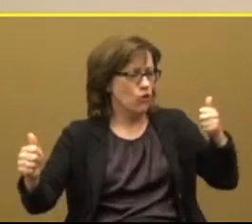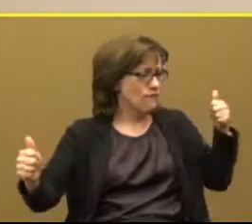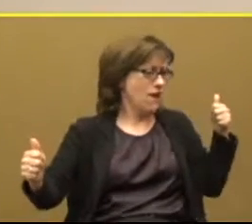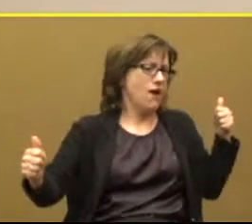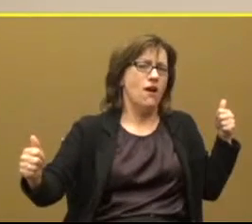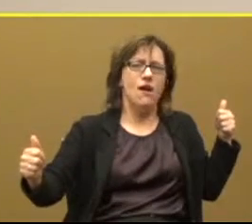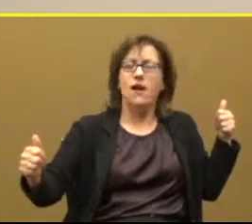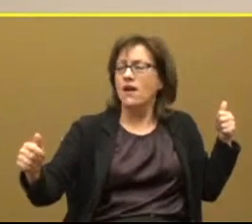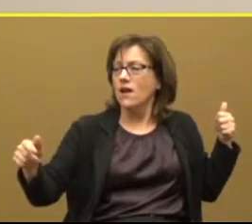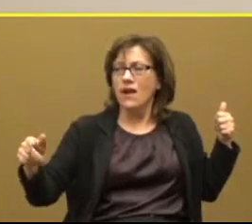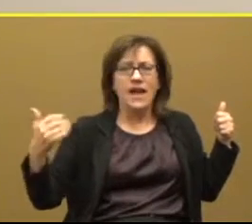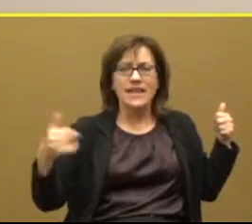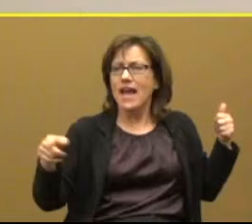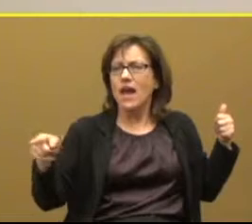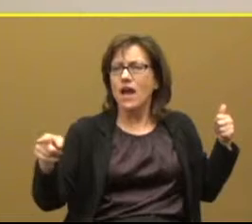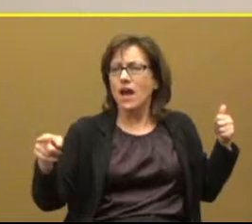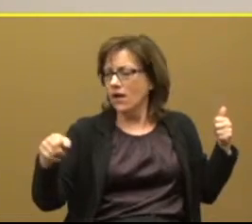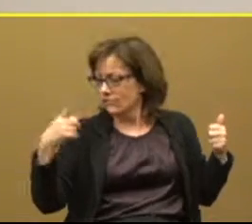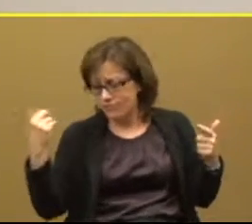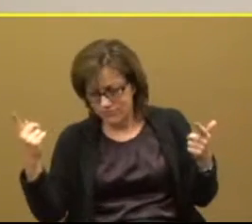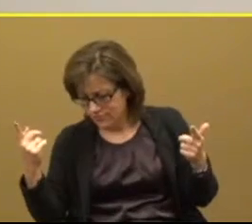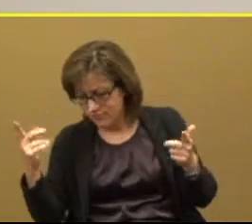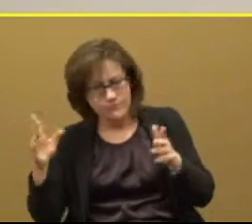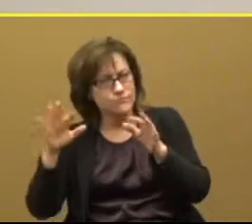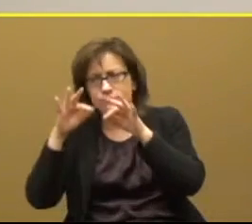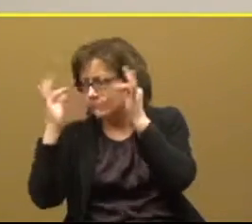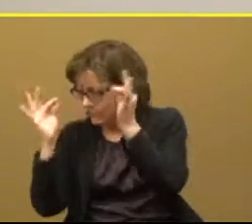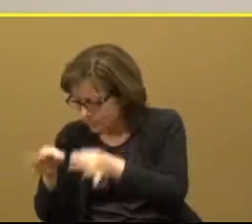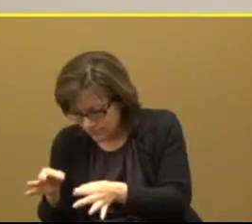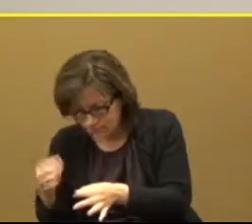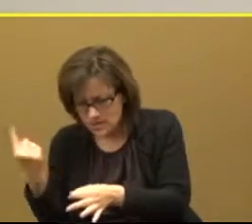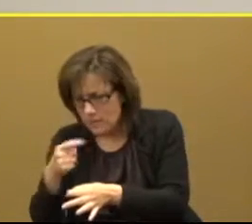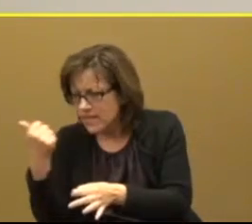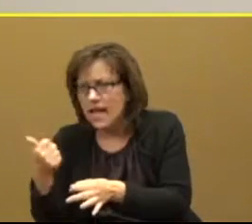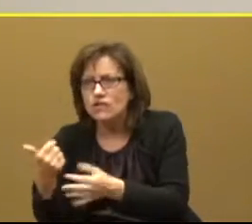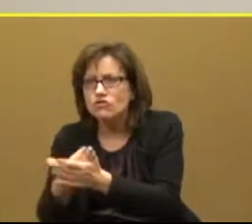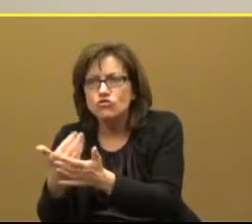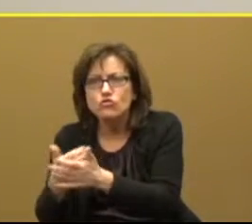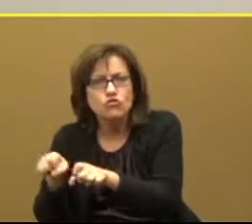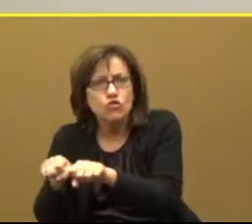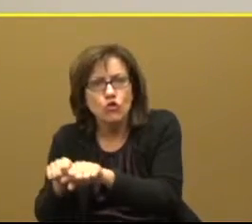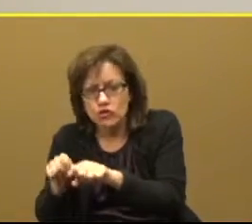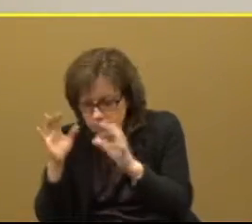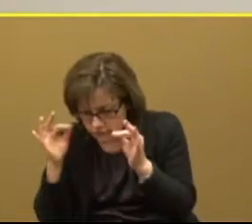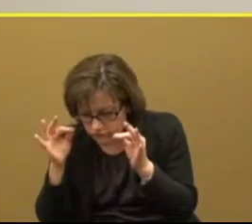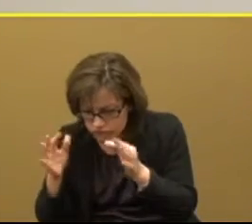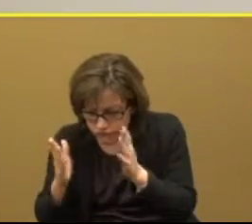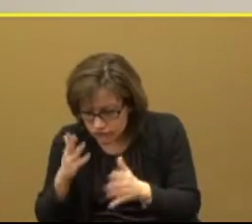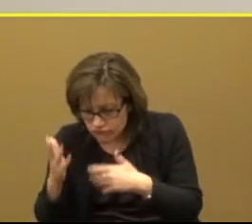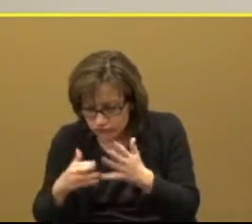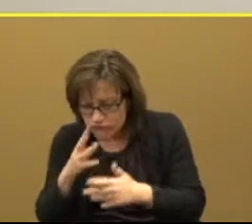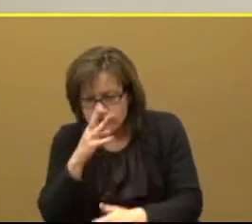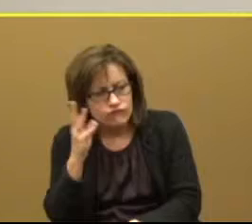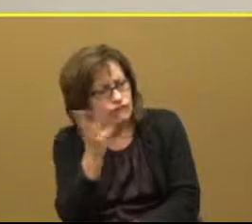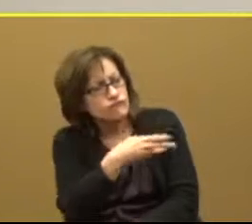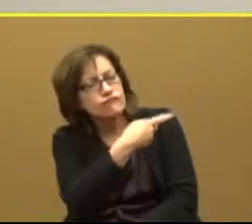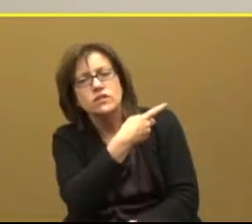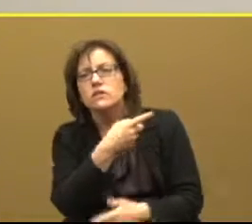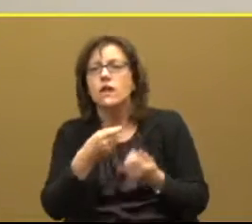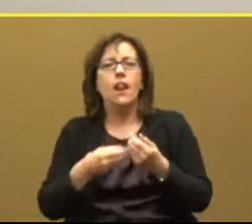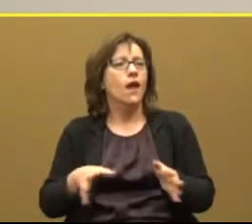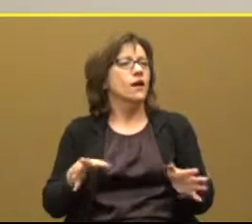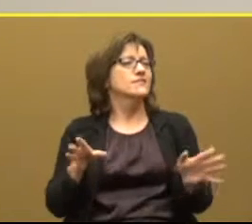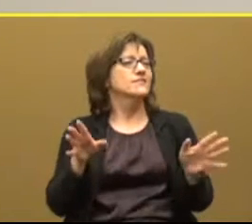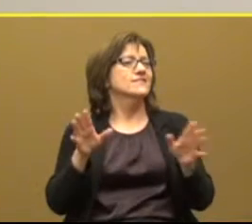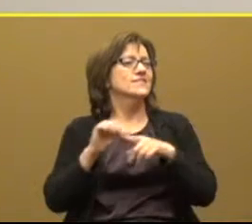you that now you're distracted because you have new shoes on and they're awesome, so if I'm distracted by my shoes, then you just lost your training